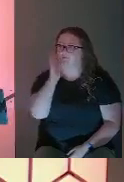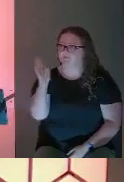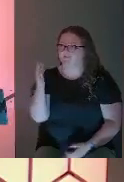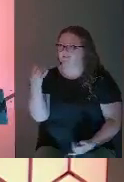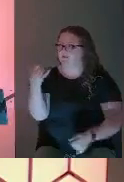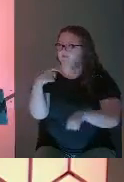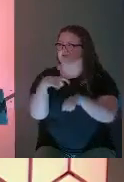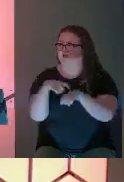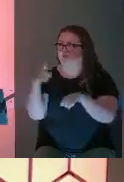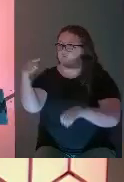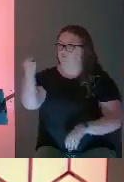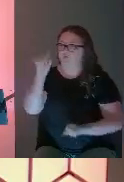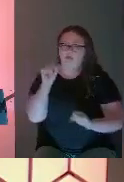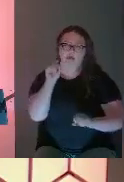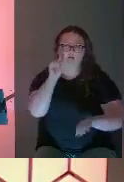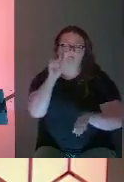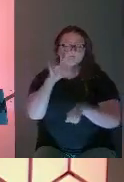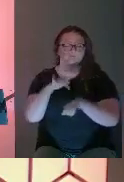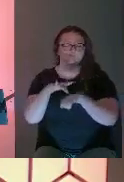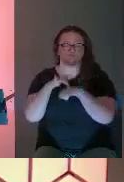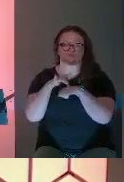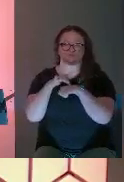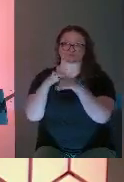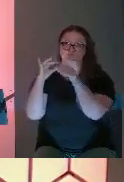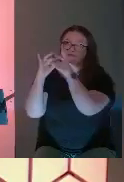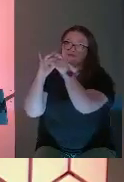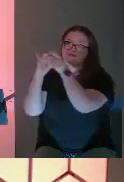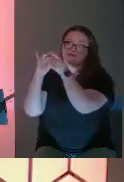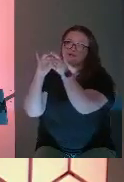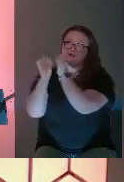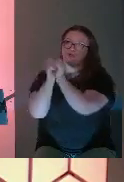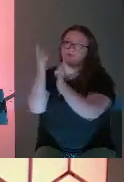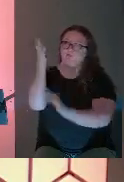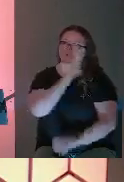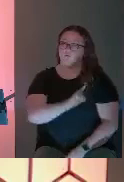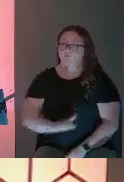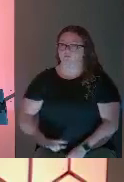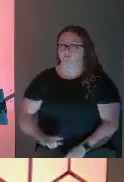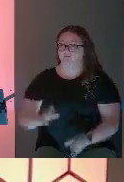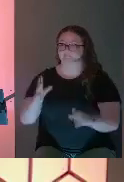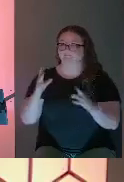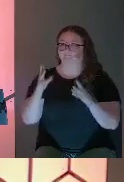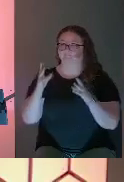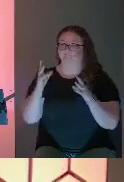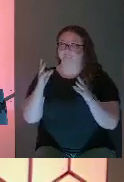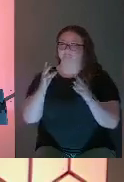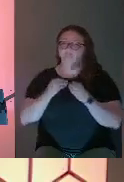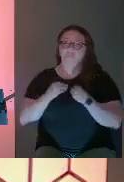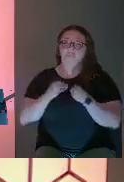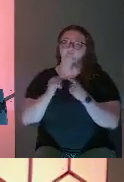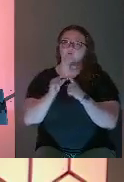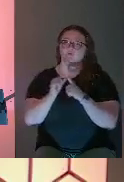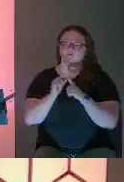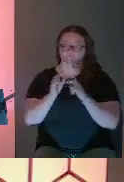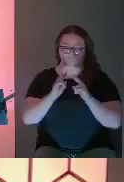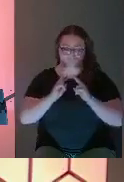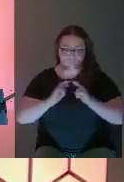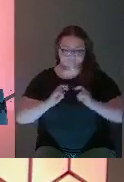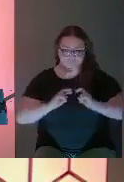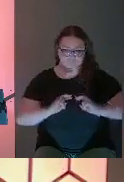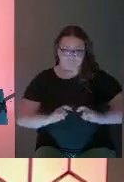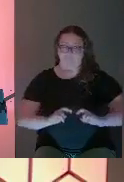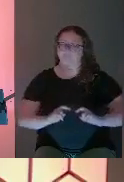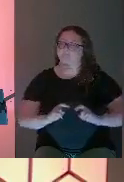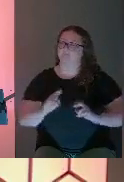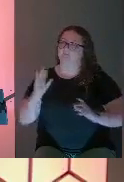to meditate with the Lord, to take in the words, to search your heart, and to really just connect